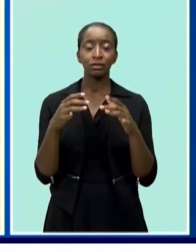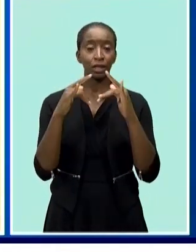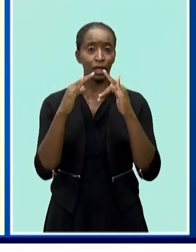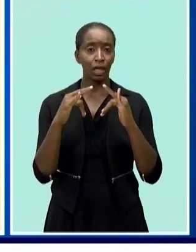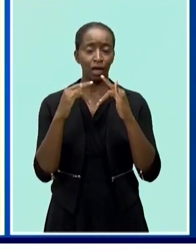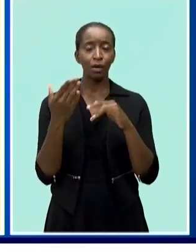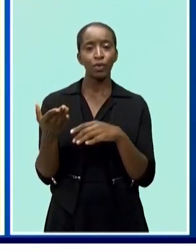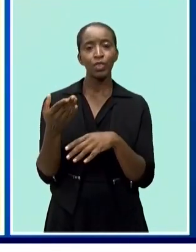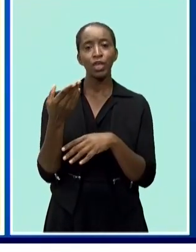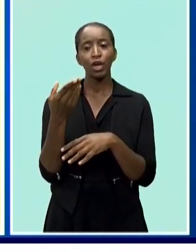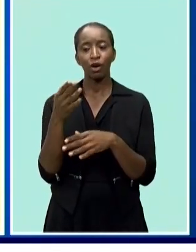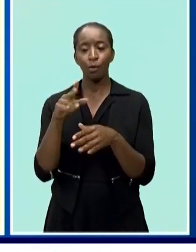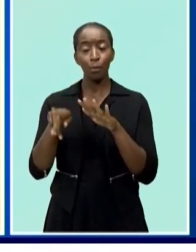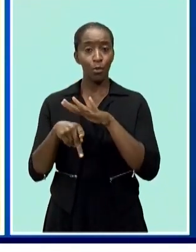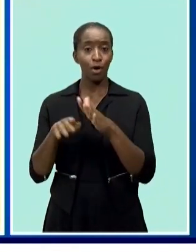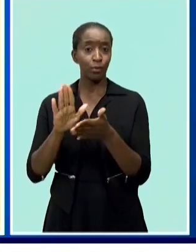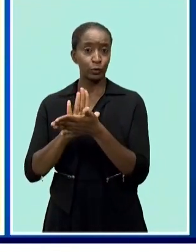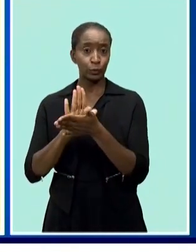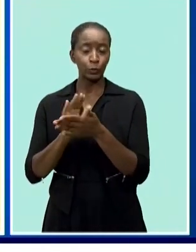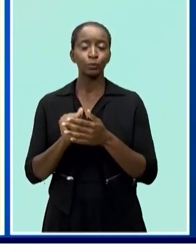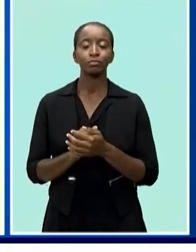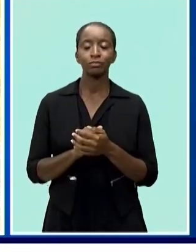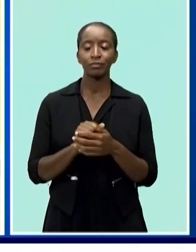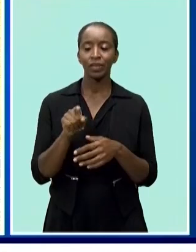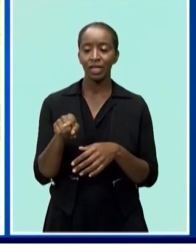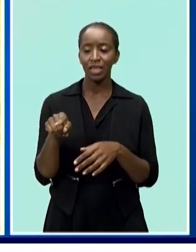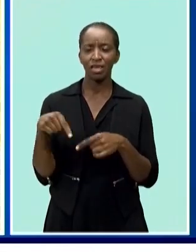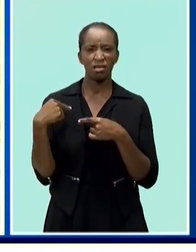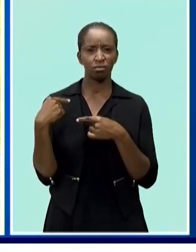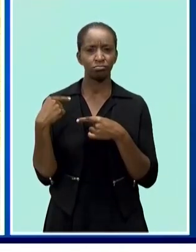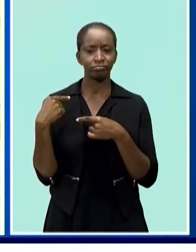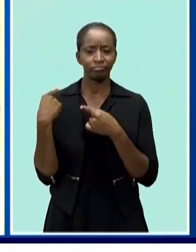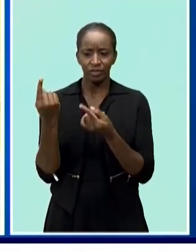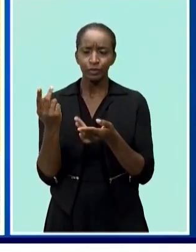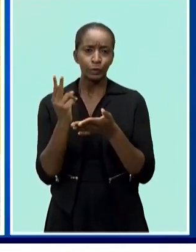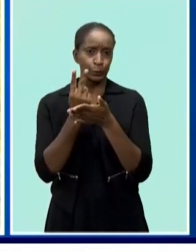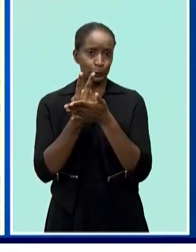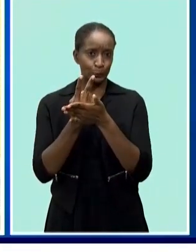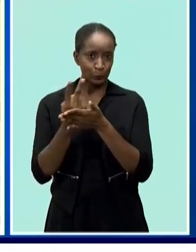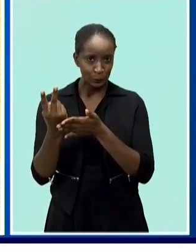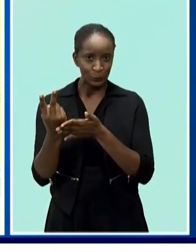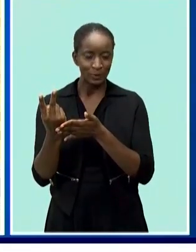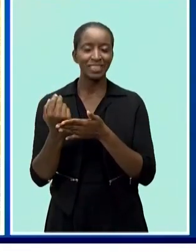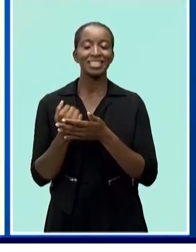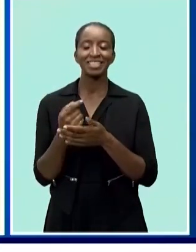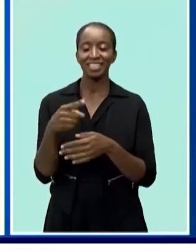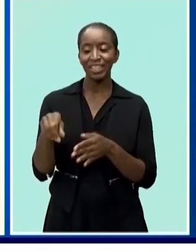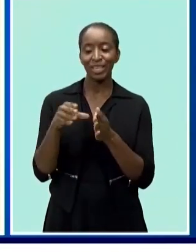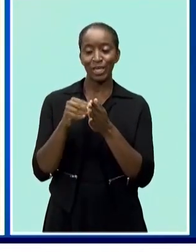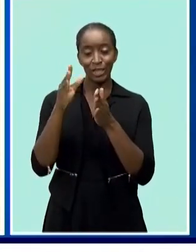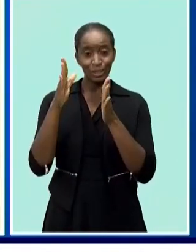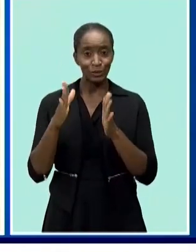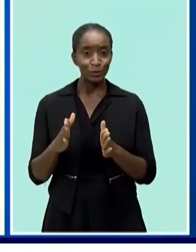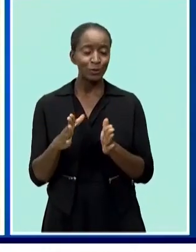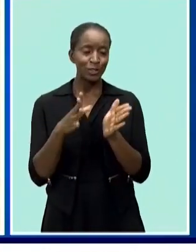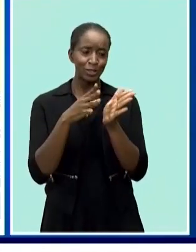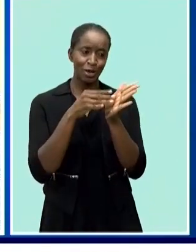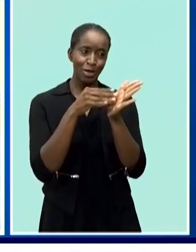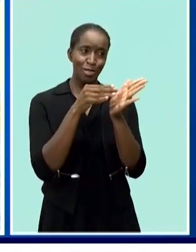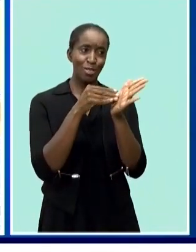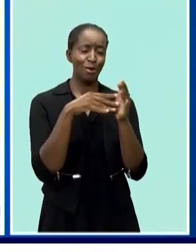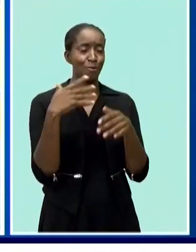School. Students described the two-week sessions as eye-openers, and they learnt about the versatility of vegetables.